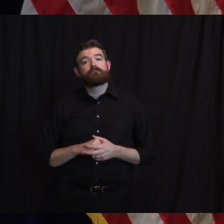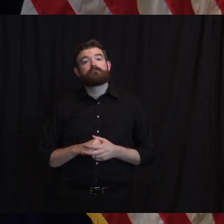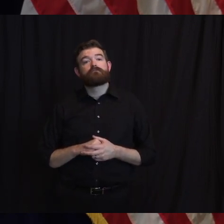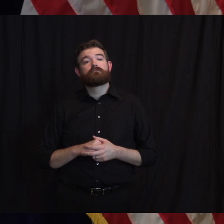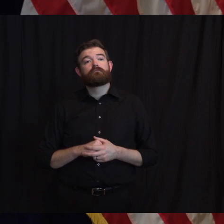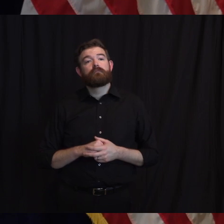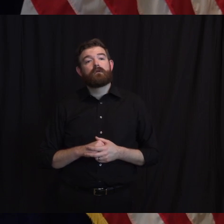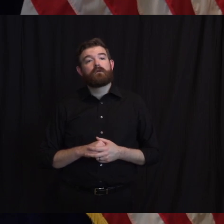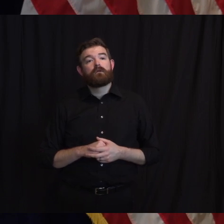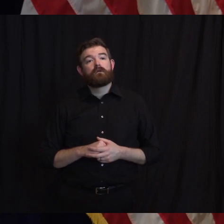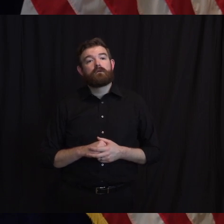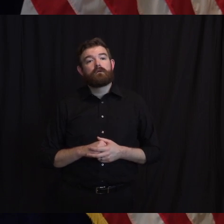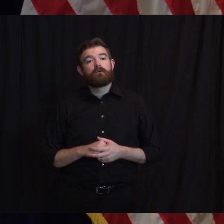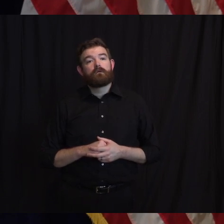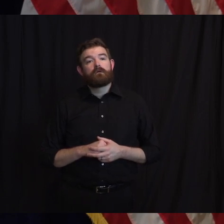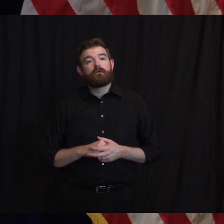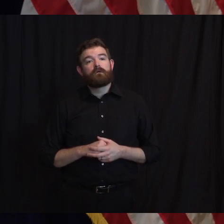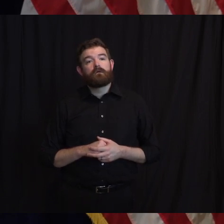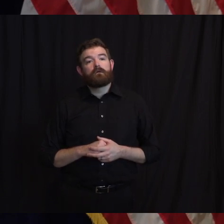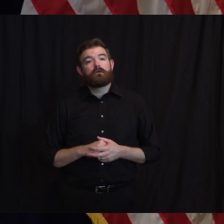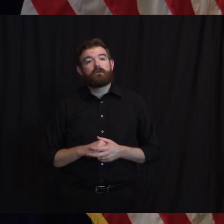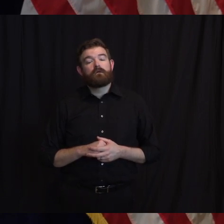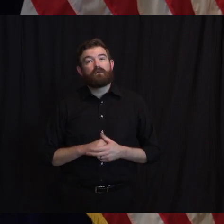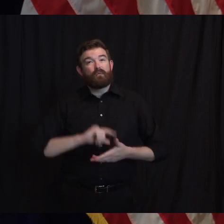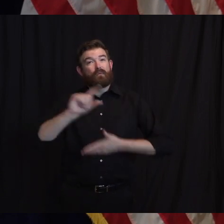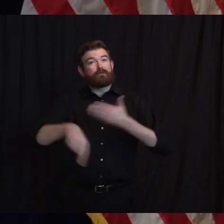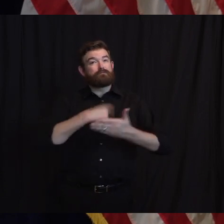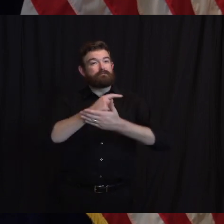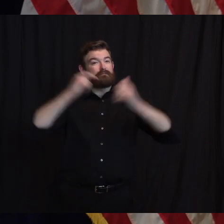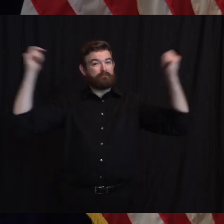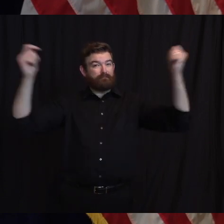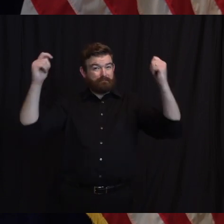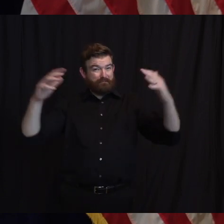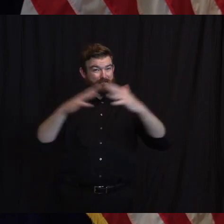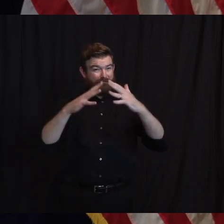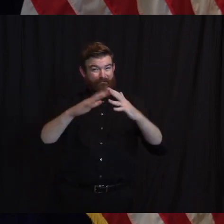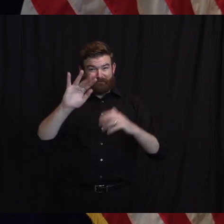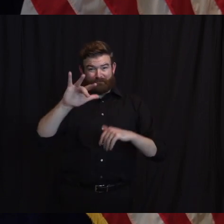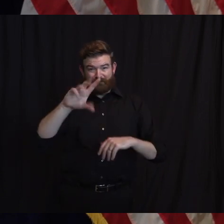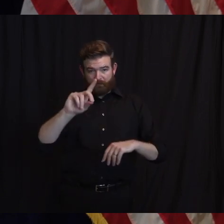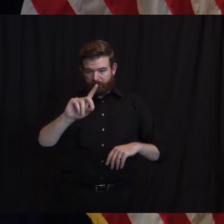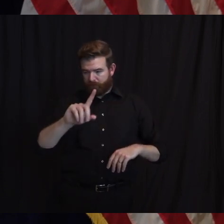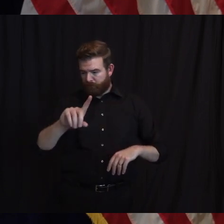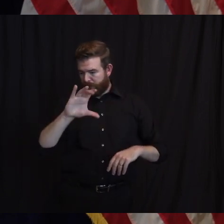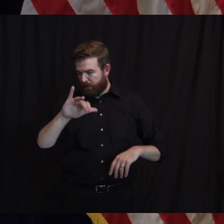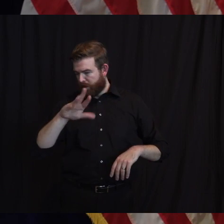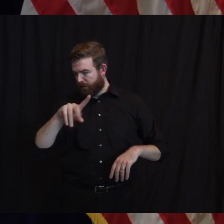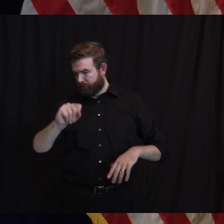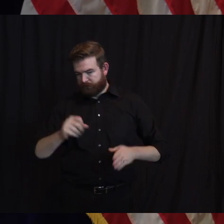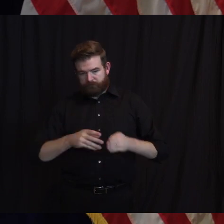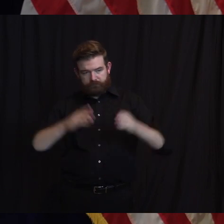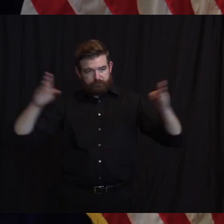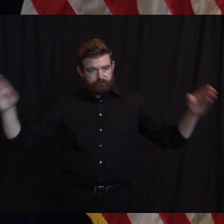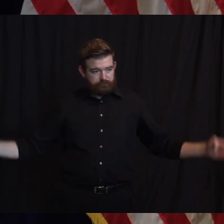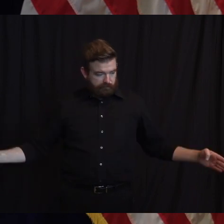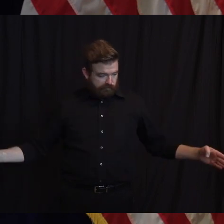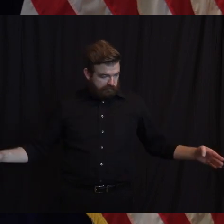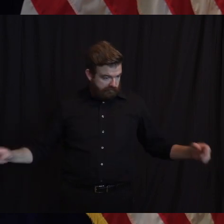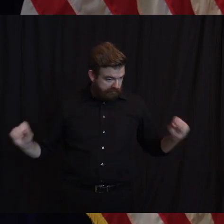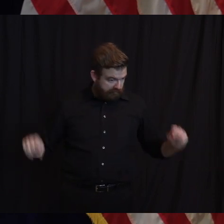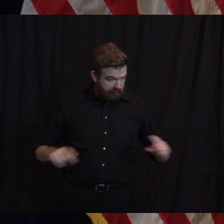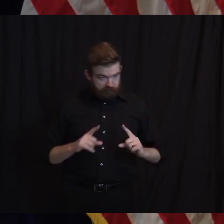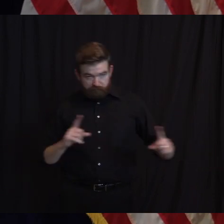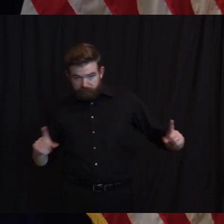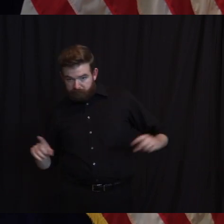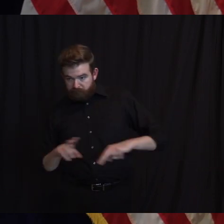and there, you are confined to that space, and we just got to make sure we do it right. It won't be, I'll be shocked if it's 25 or even